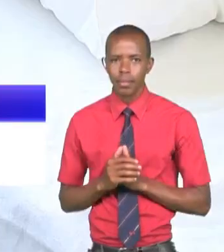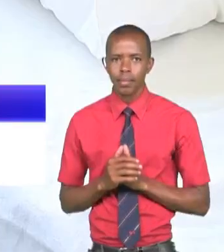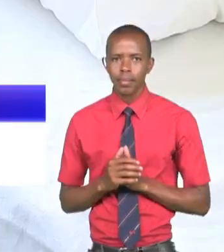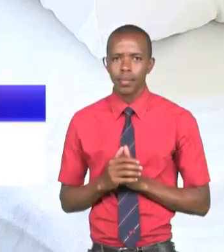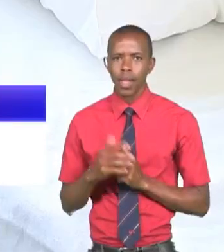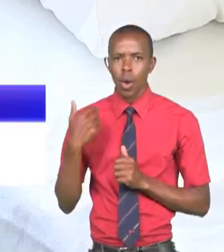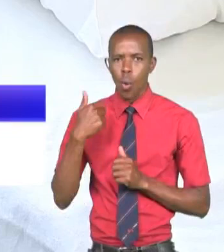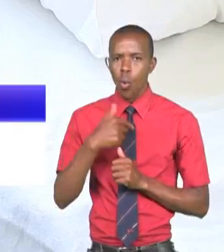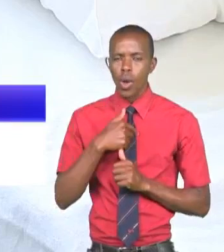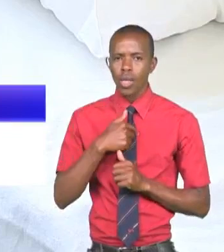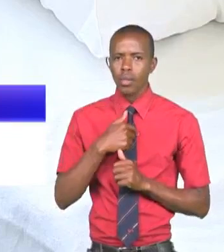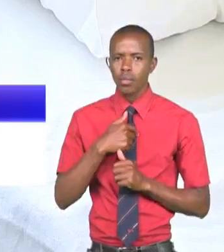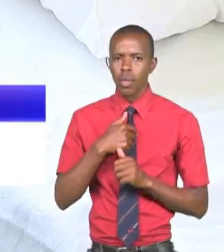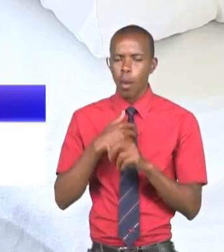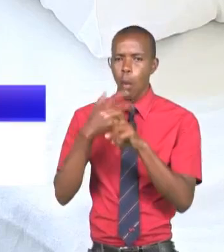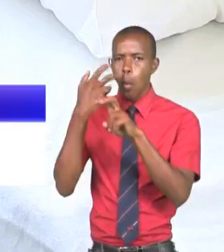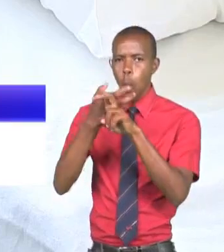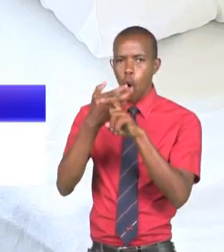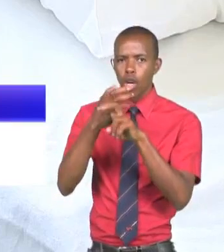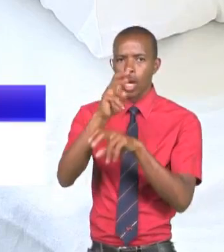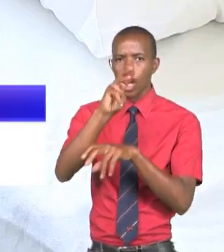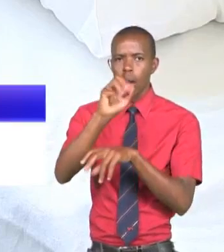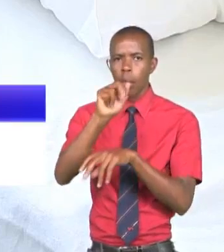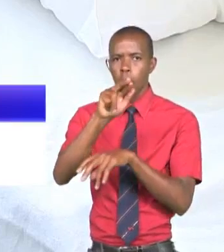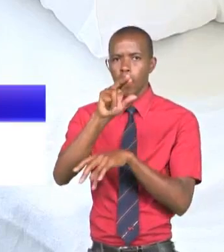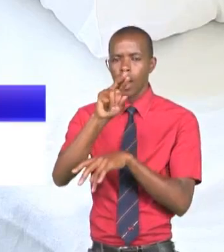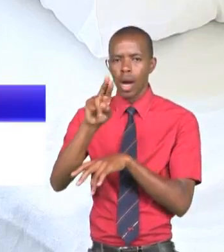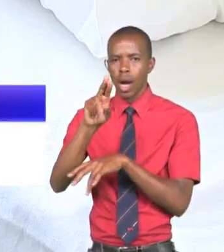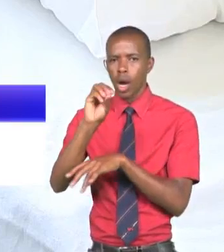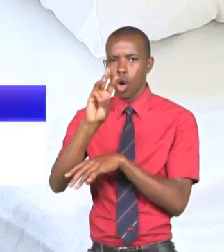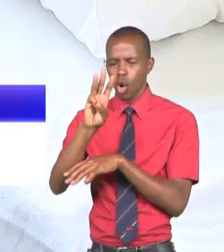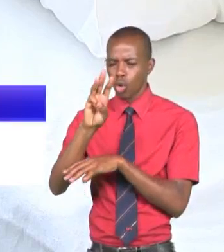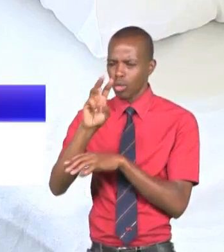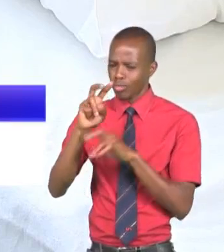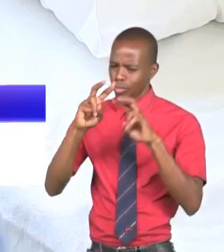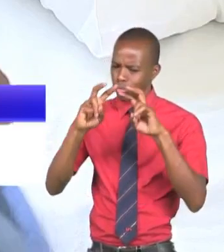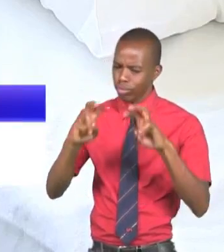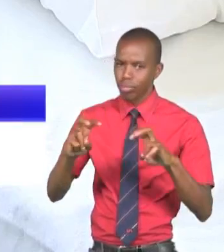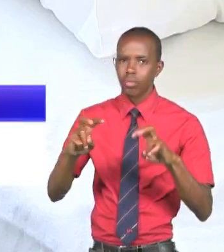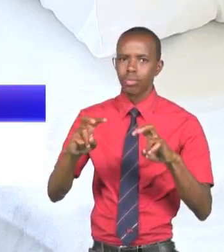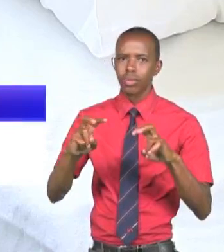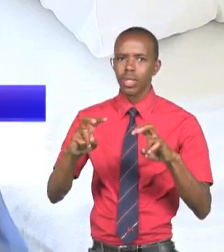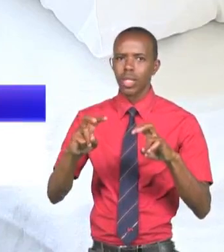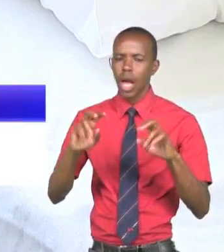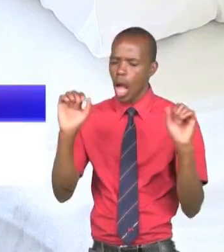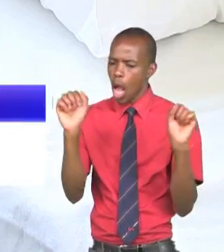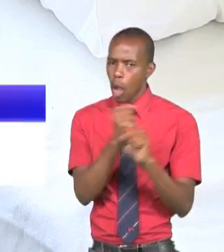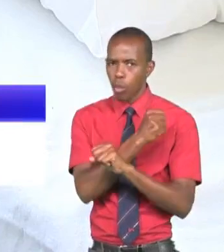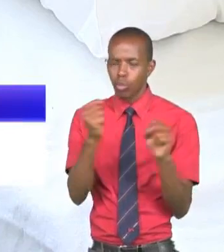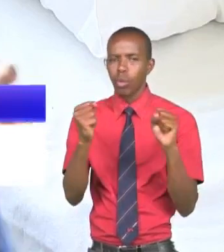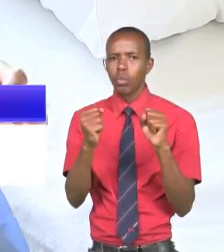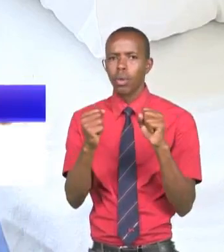we did a test on bone marrow. And we realized that bone marrow is no longer working at all. It is not able to produce platelets